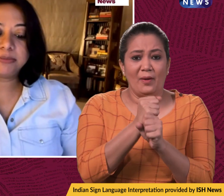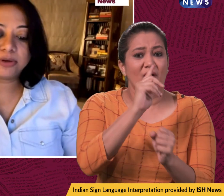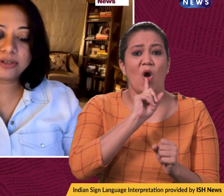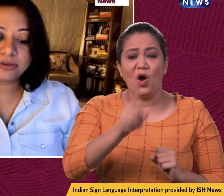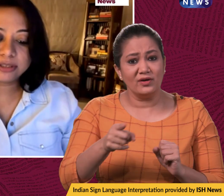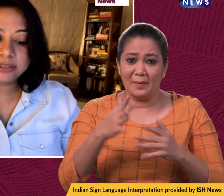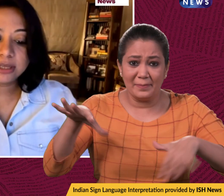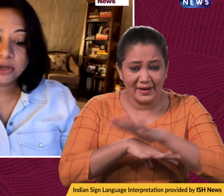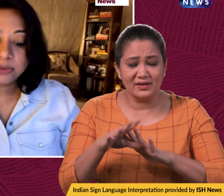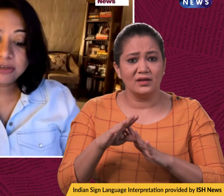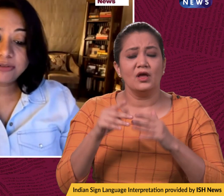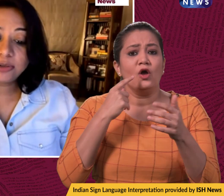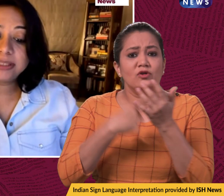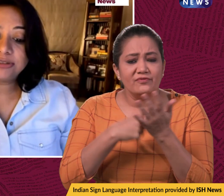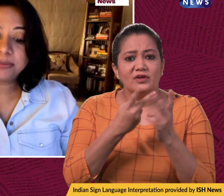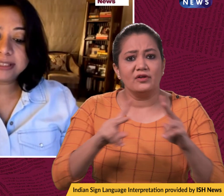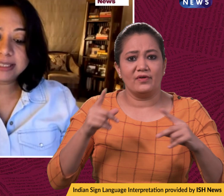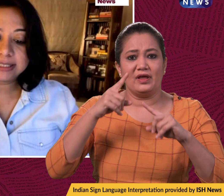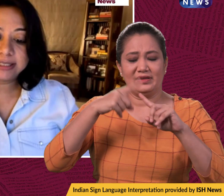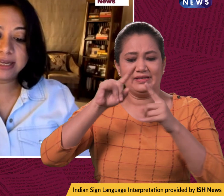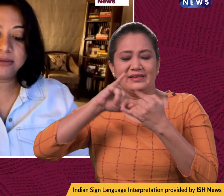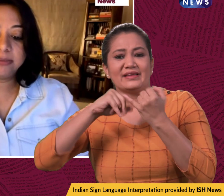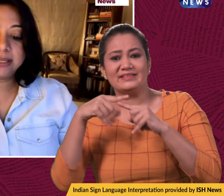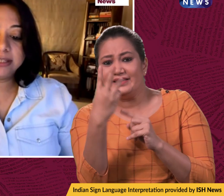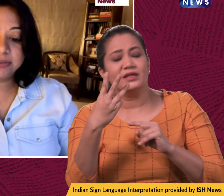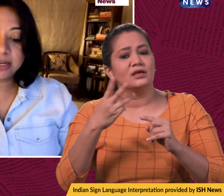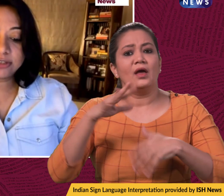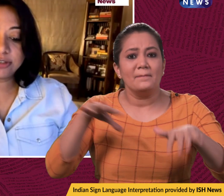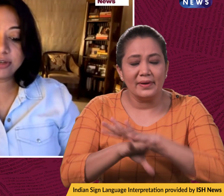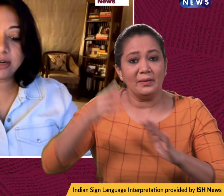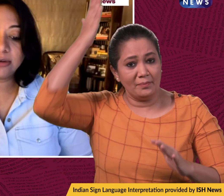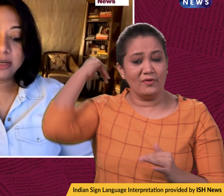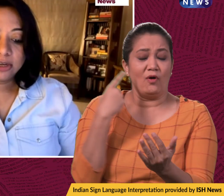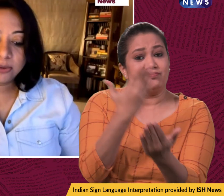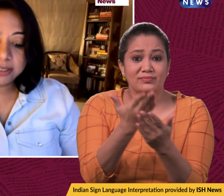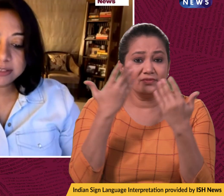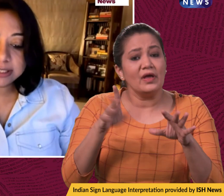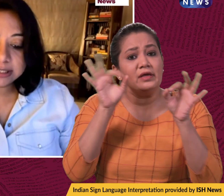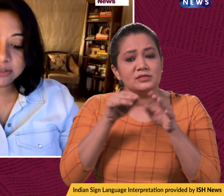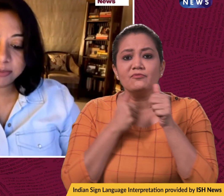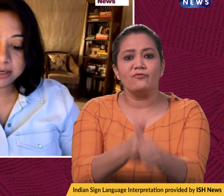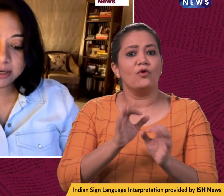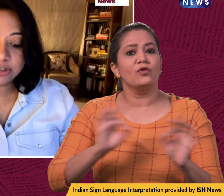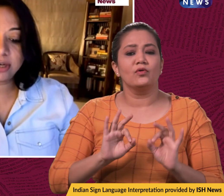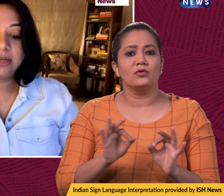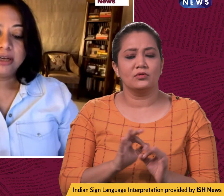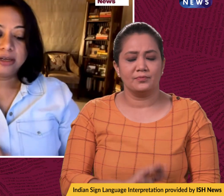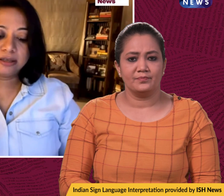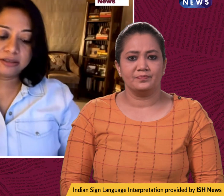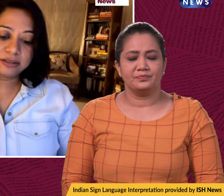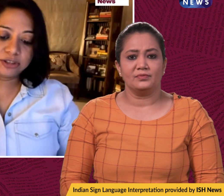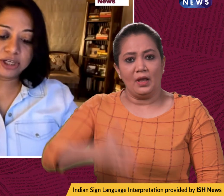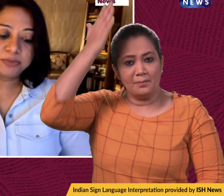state government had brought an ordinance without following the triple test laid down by the Vikas Krishna Rao, Vali versus the state of Maharashtra